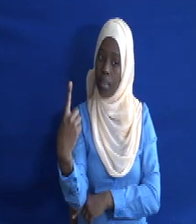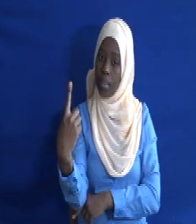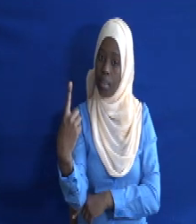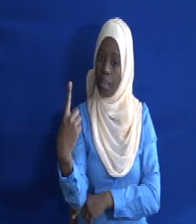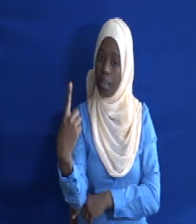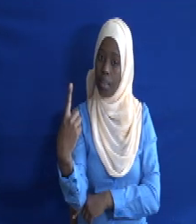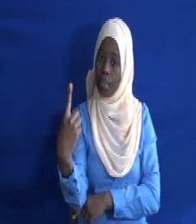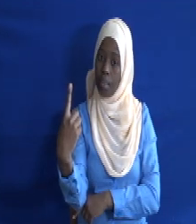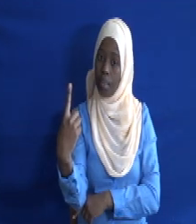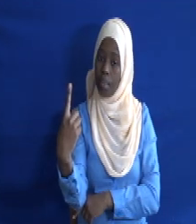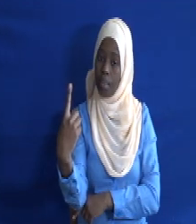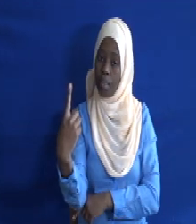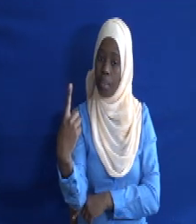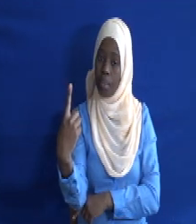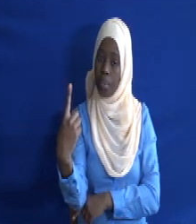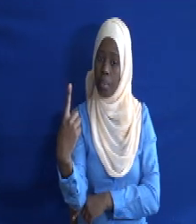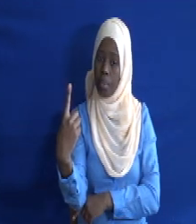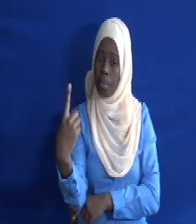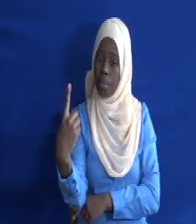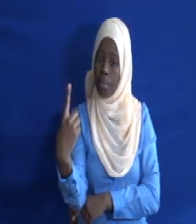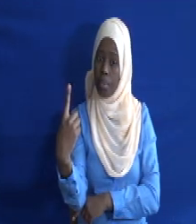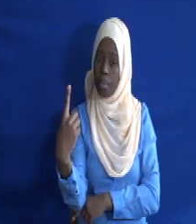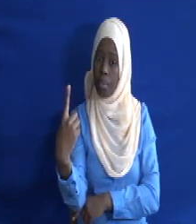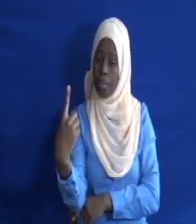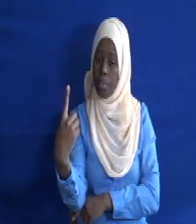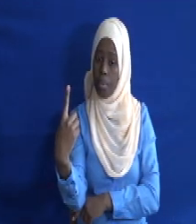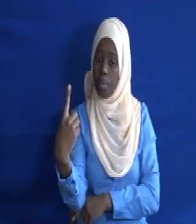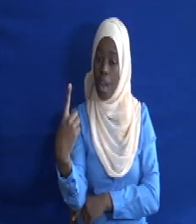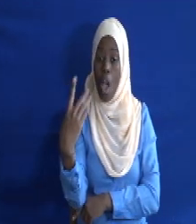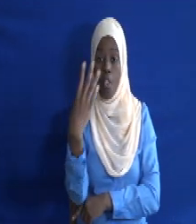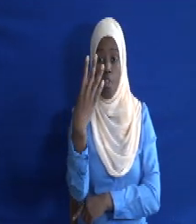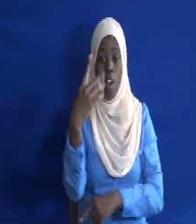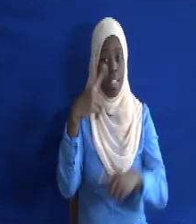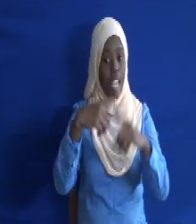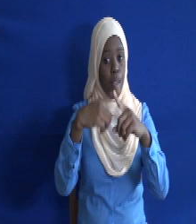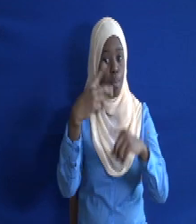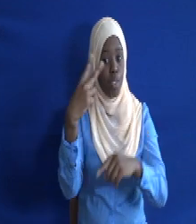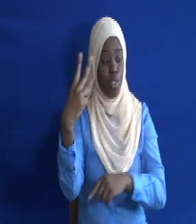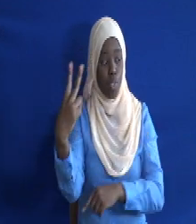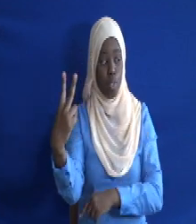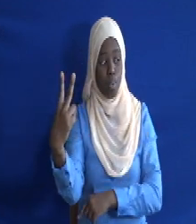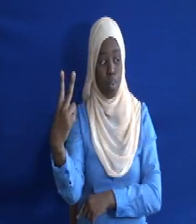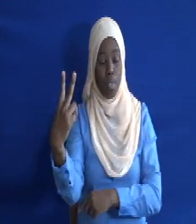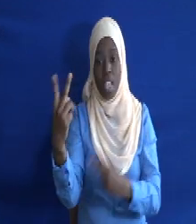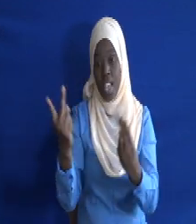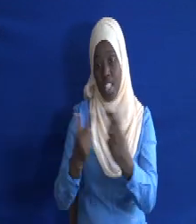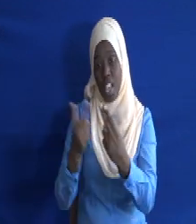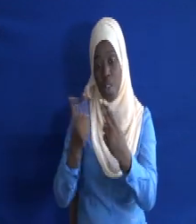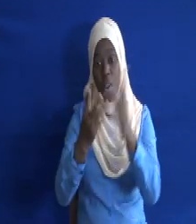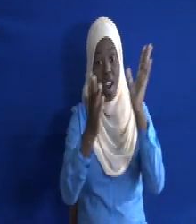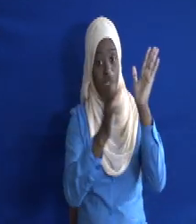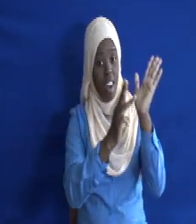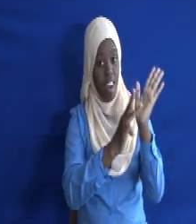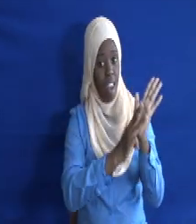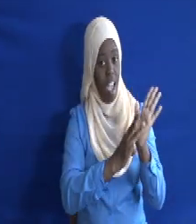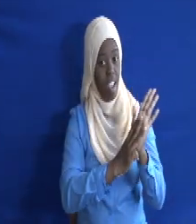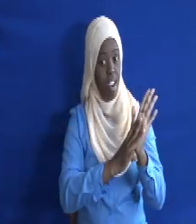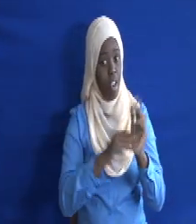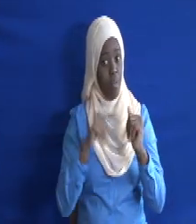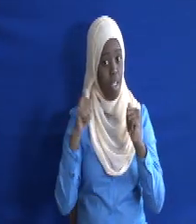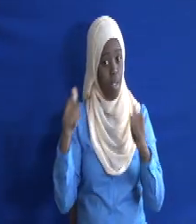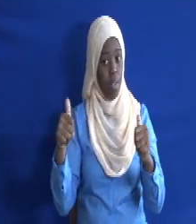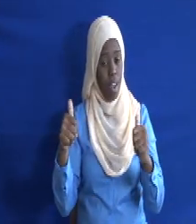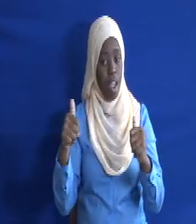What is 4 times 1? Good, it is 4. 4 times 2? It is 8. Very